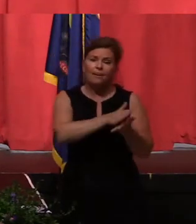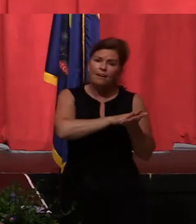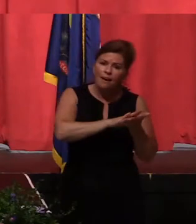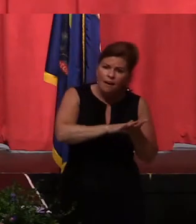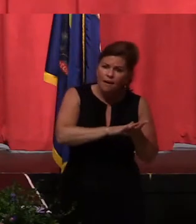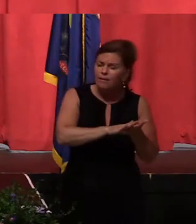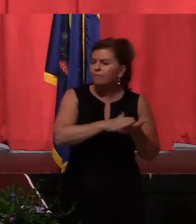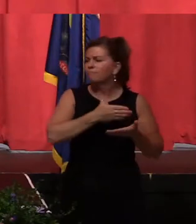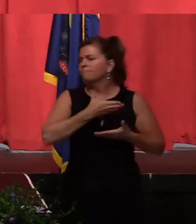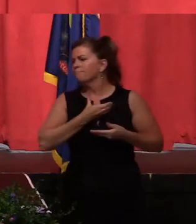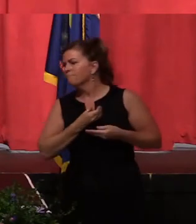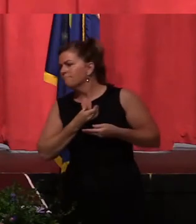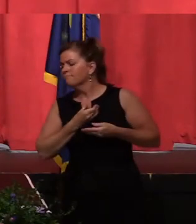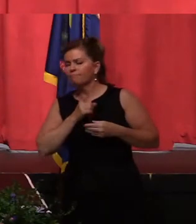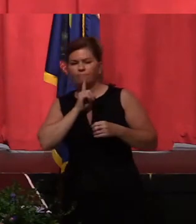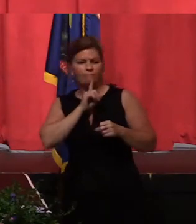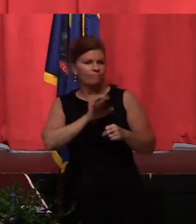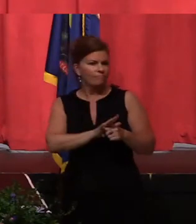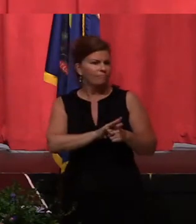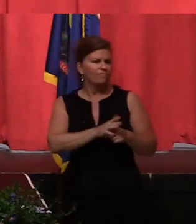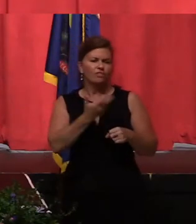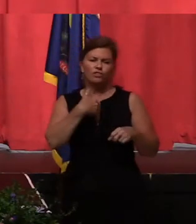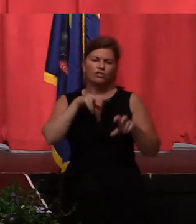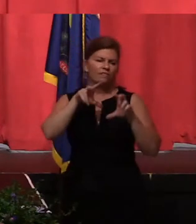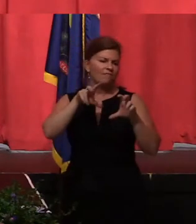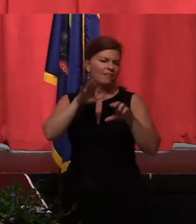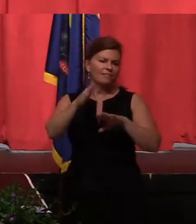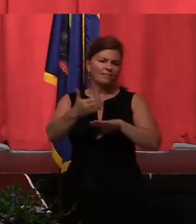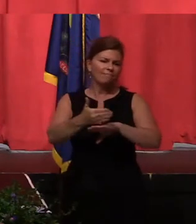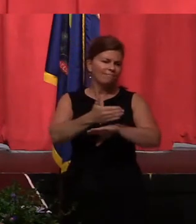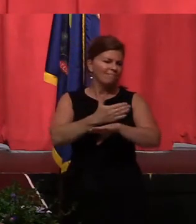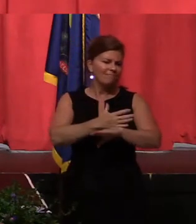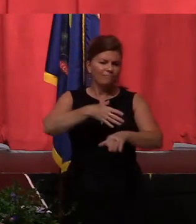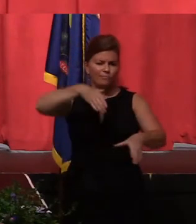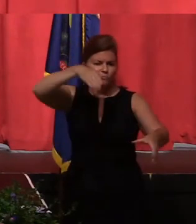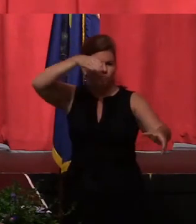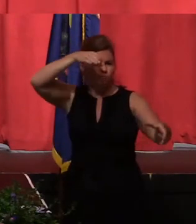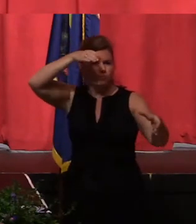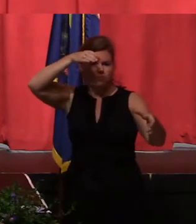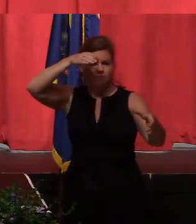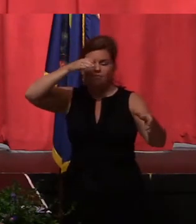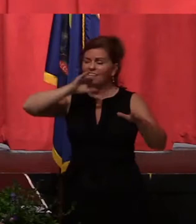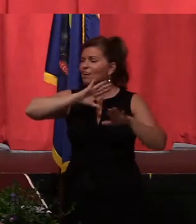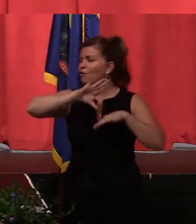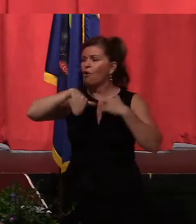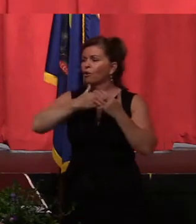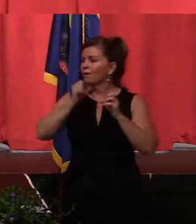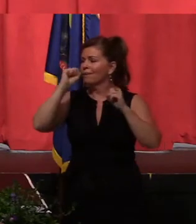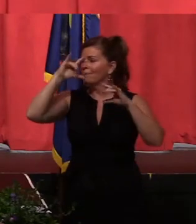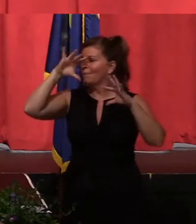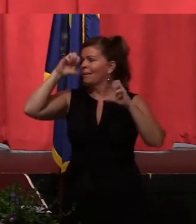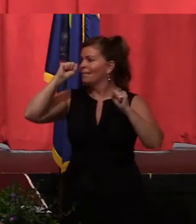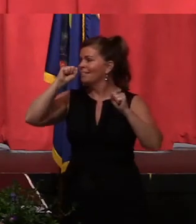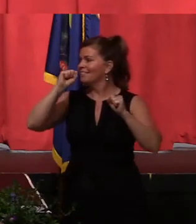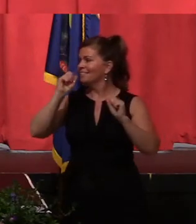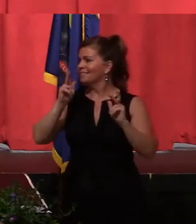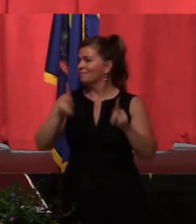empathetic, dedicated, invested, incredibly knowledgeable, and all around an amazing person. Please help me from home